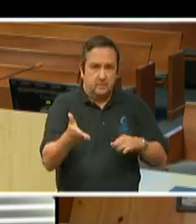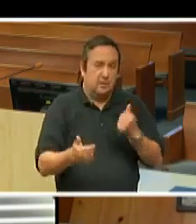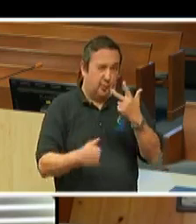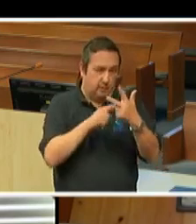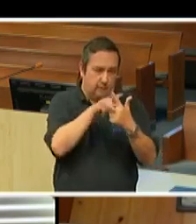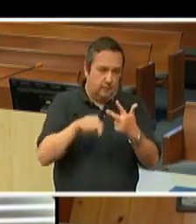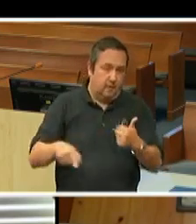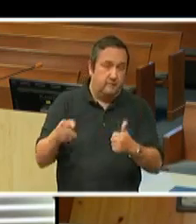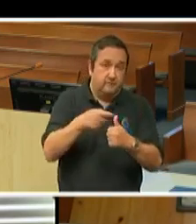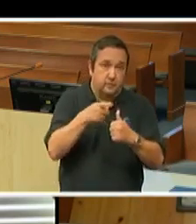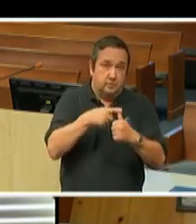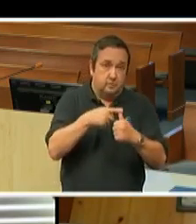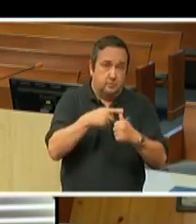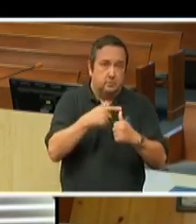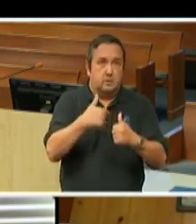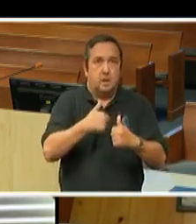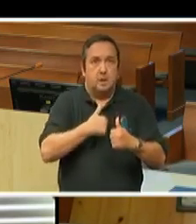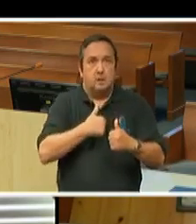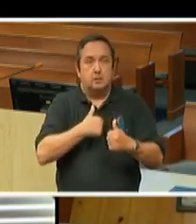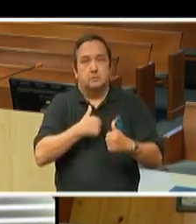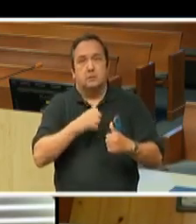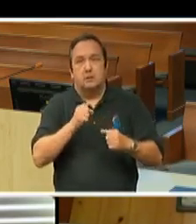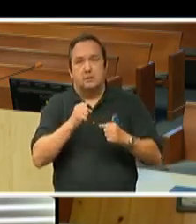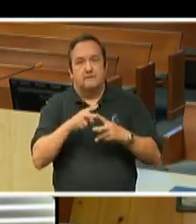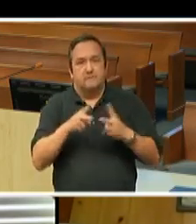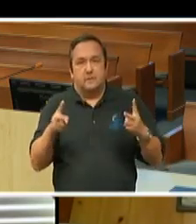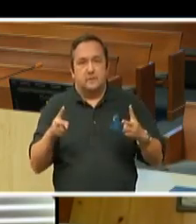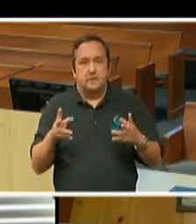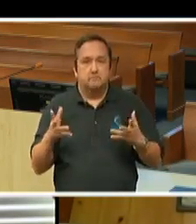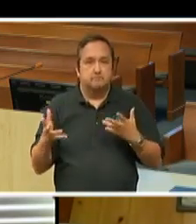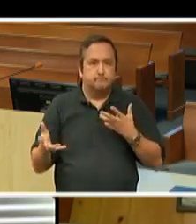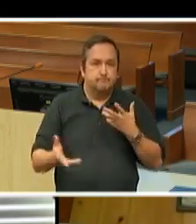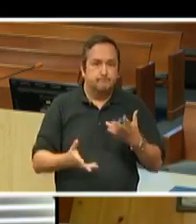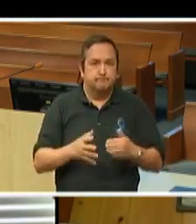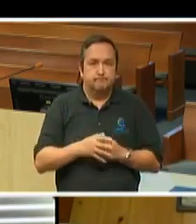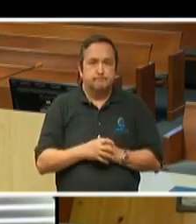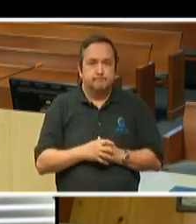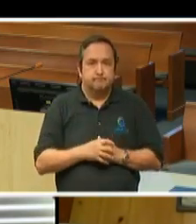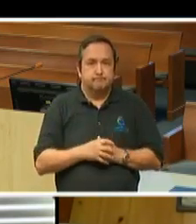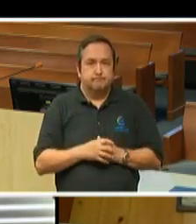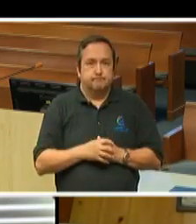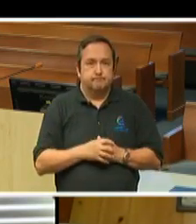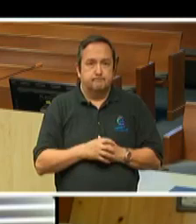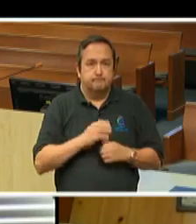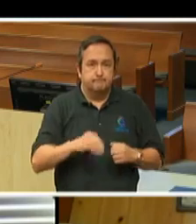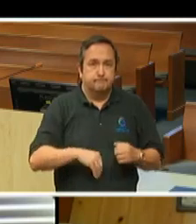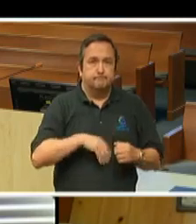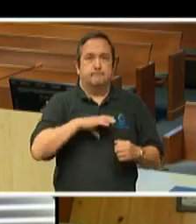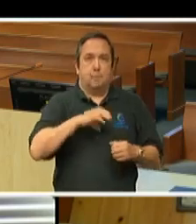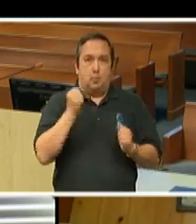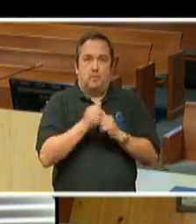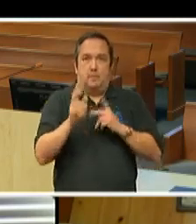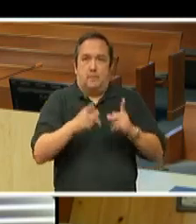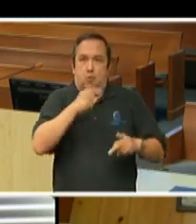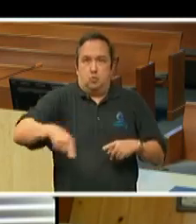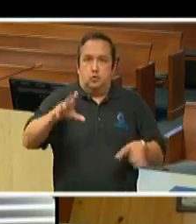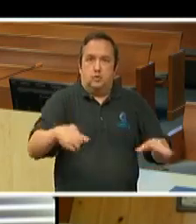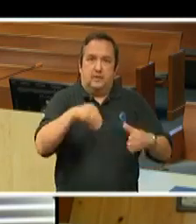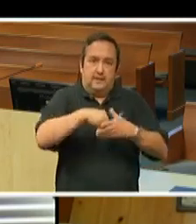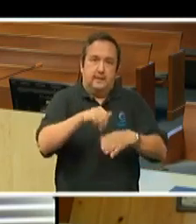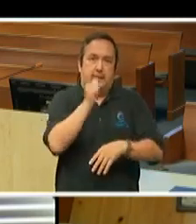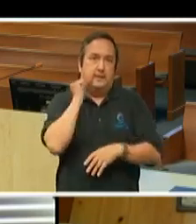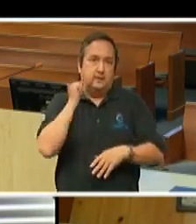things. One is I've been incredibly heartened by the response of people to what we're doing in Alachua County. And for